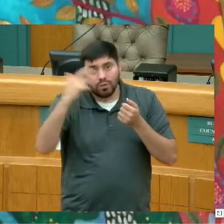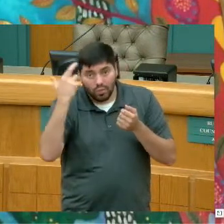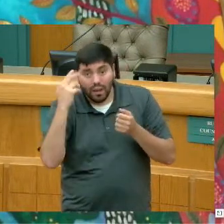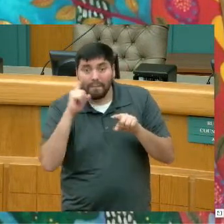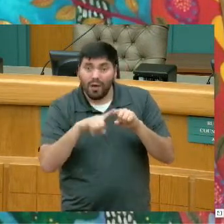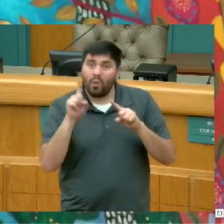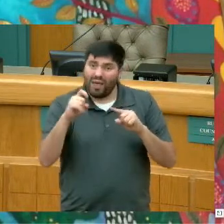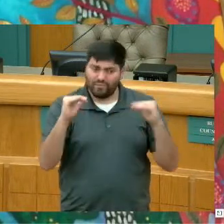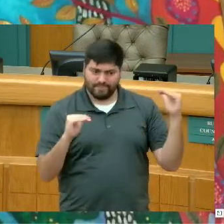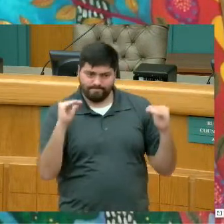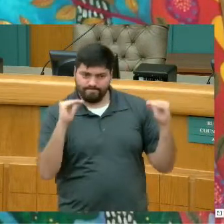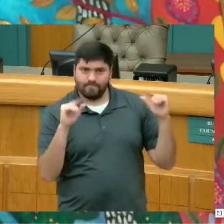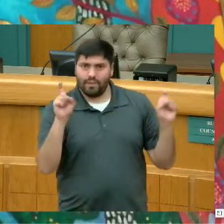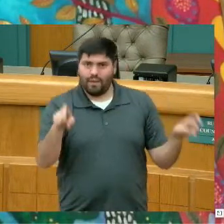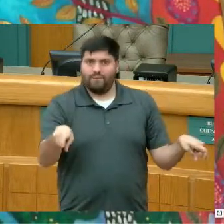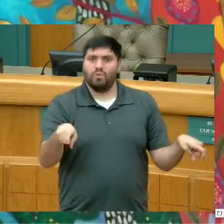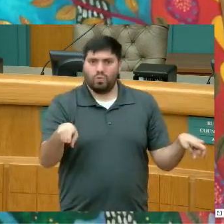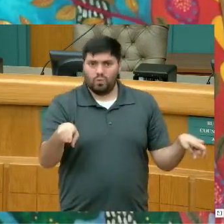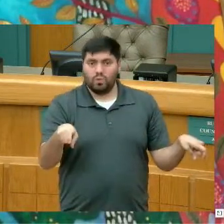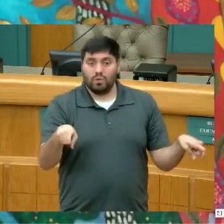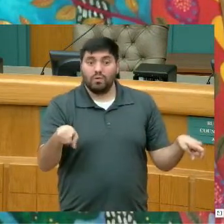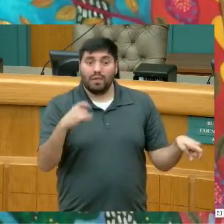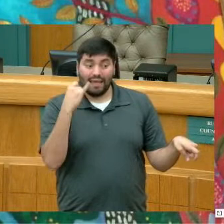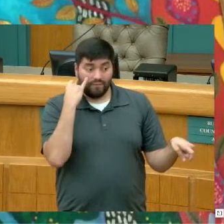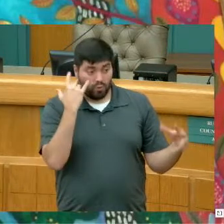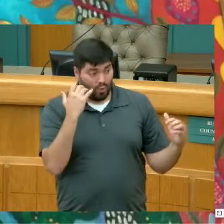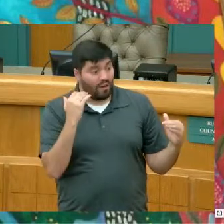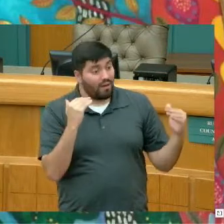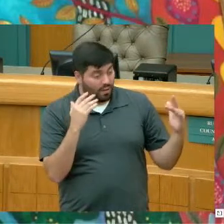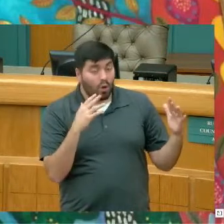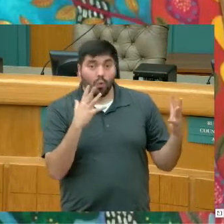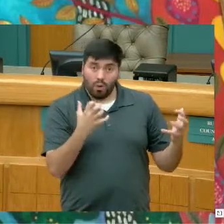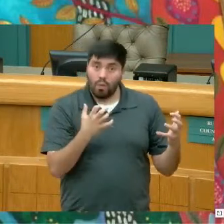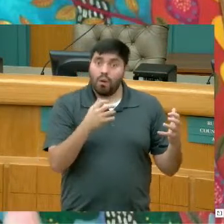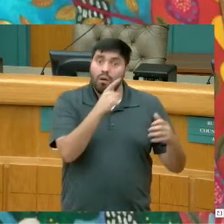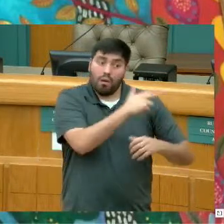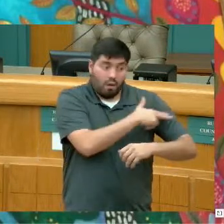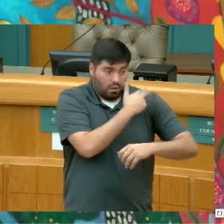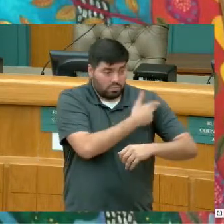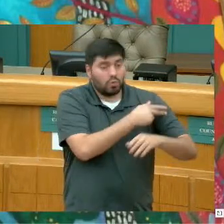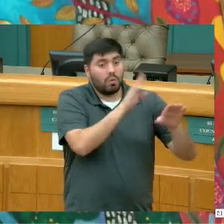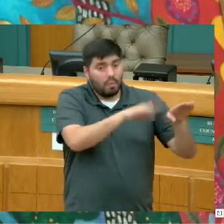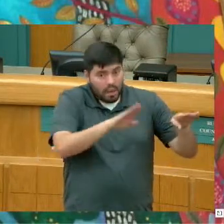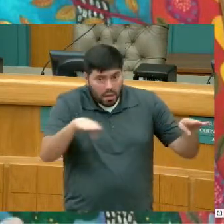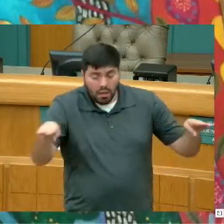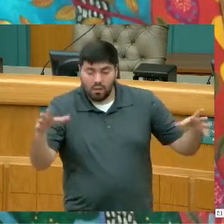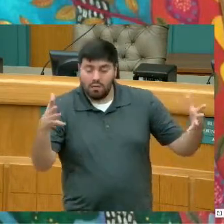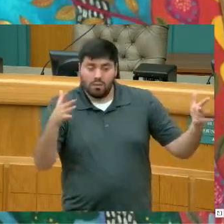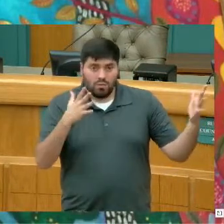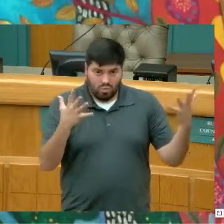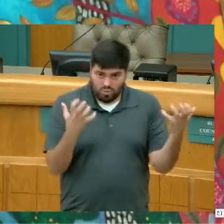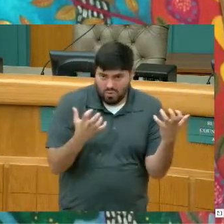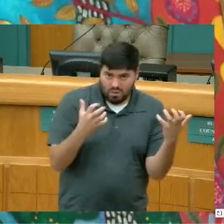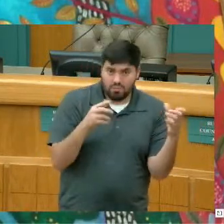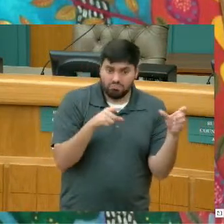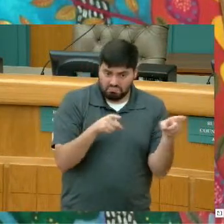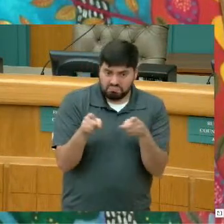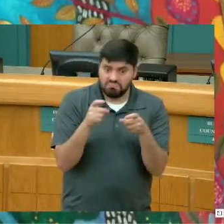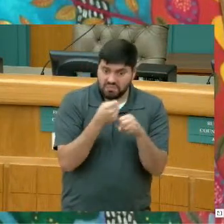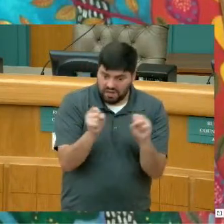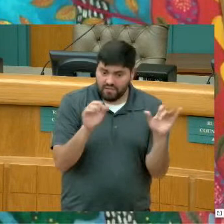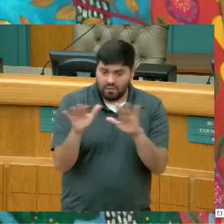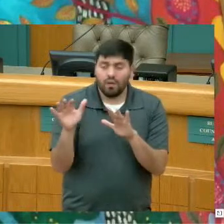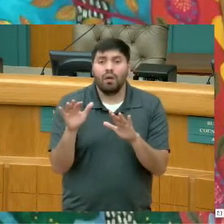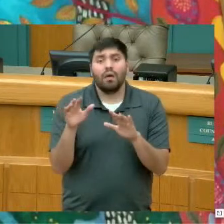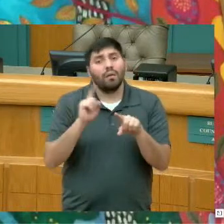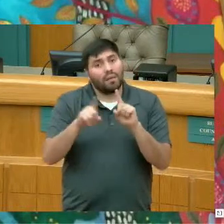is a checks and balances. And so being able to staff those hospital beds that we've put online makes it